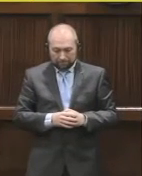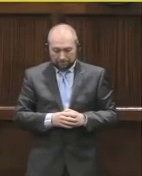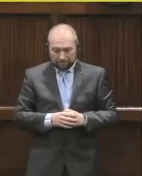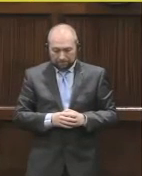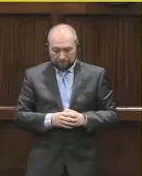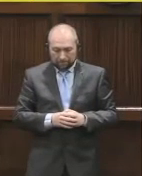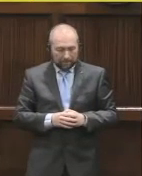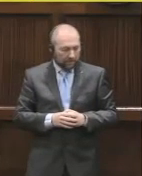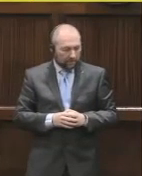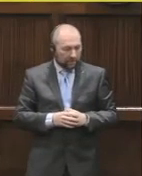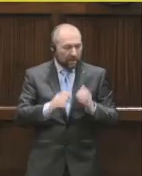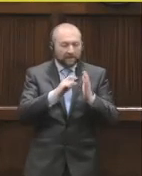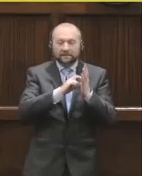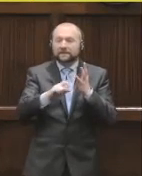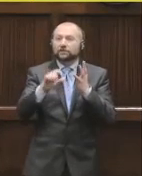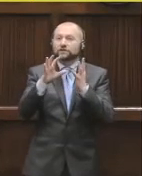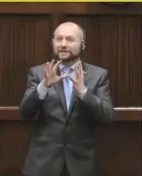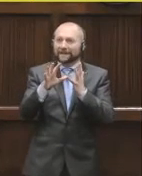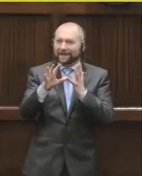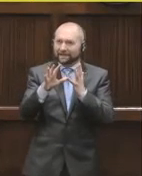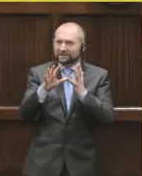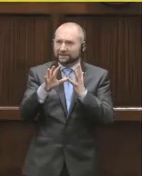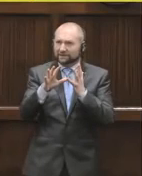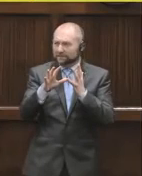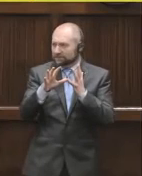So Section 10,